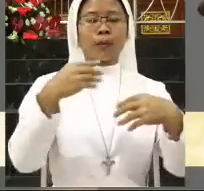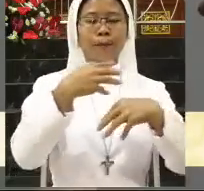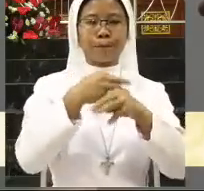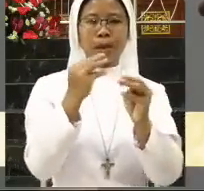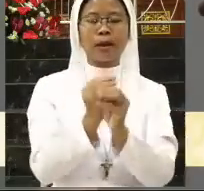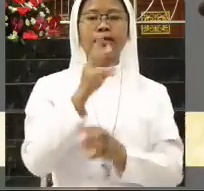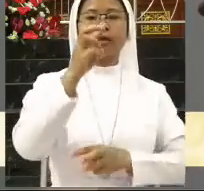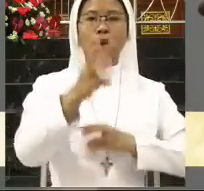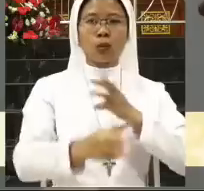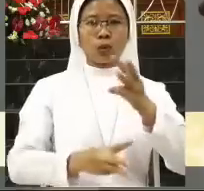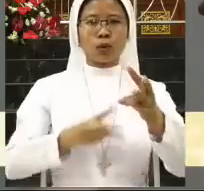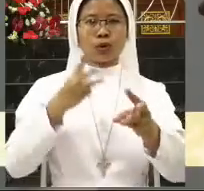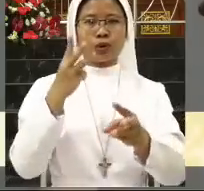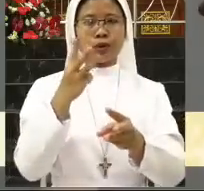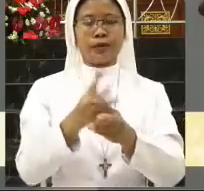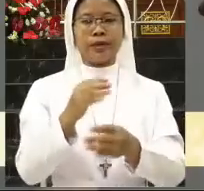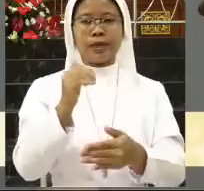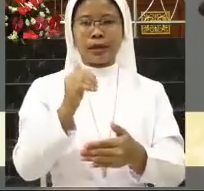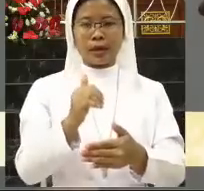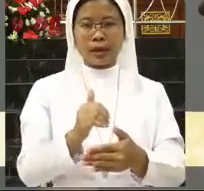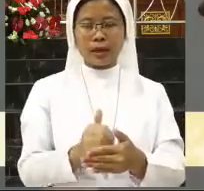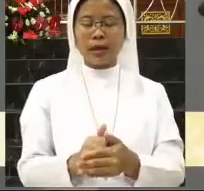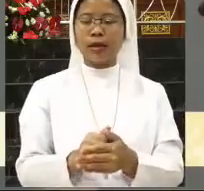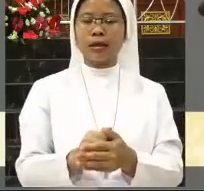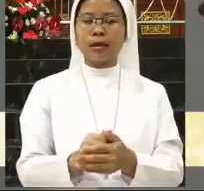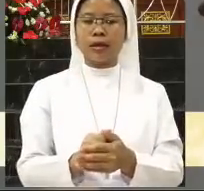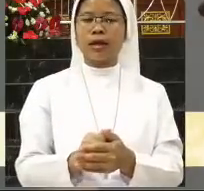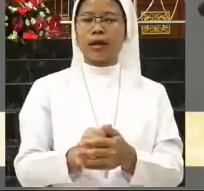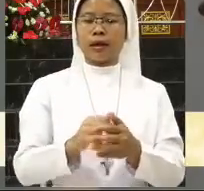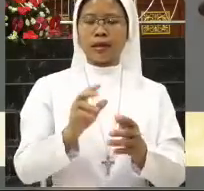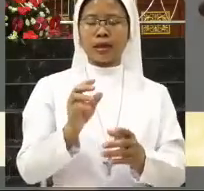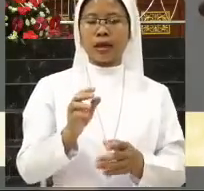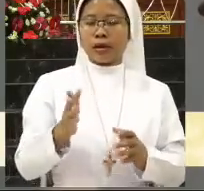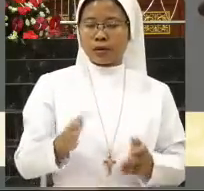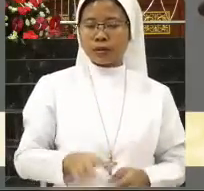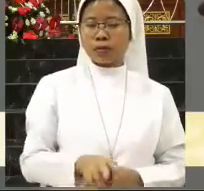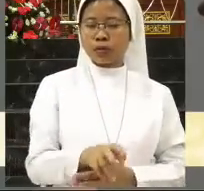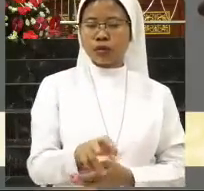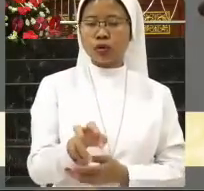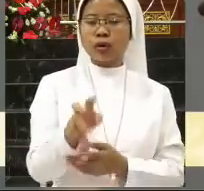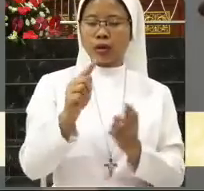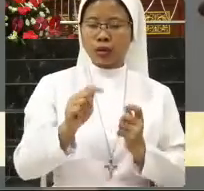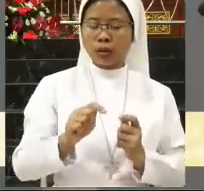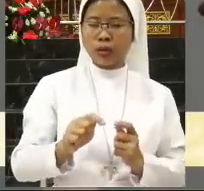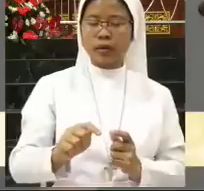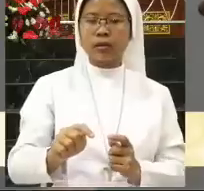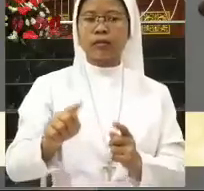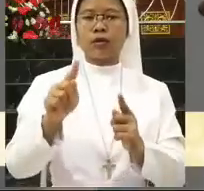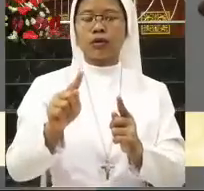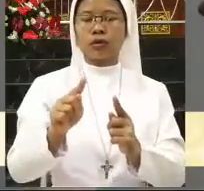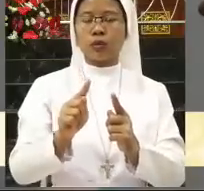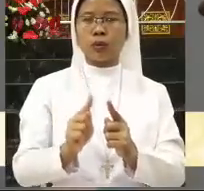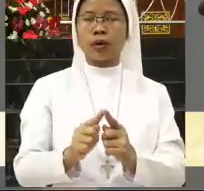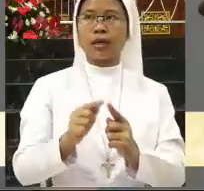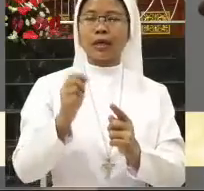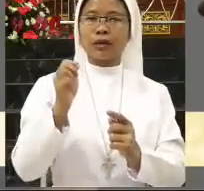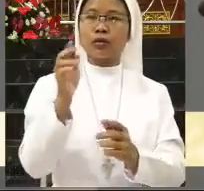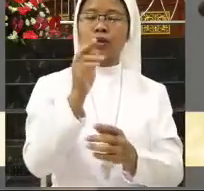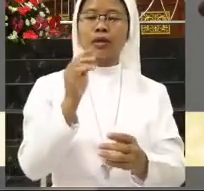world in a state of journeying towards its ultimate perfection.